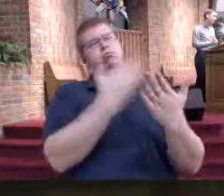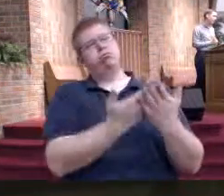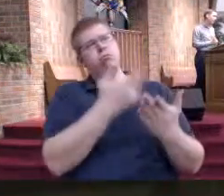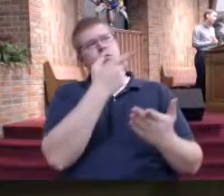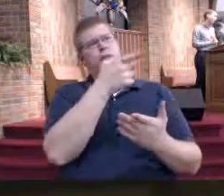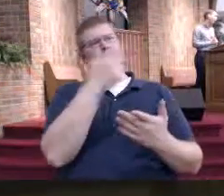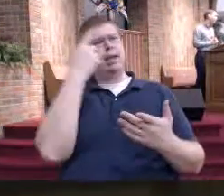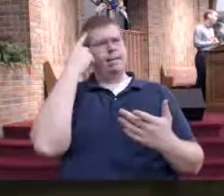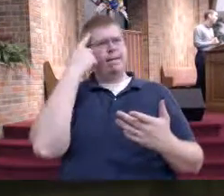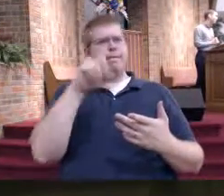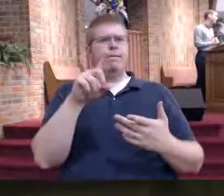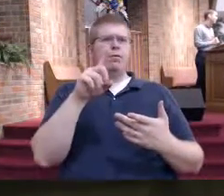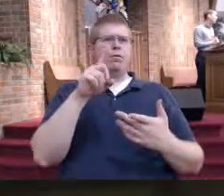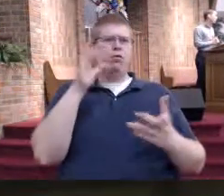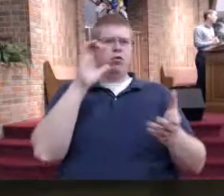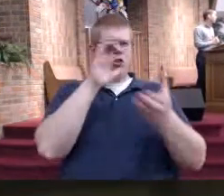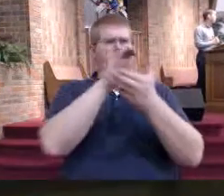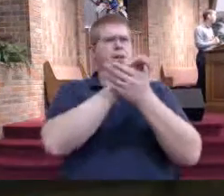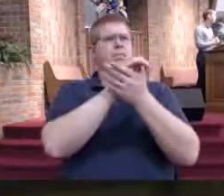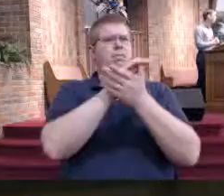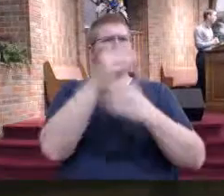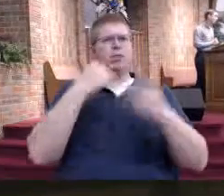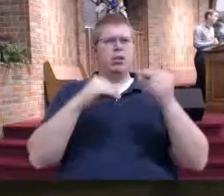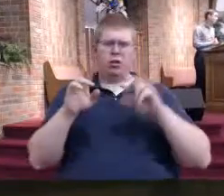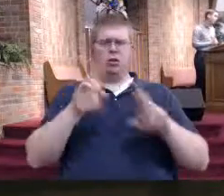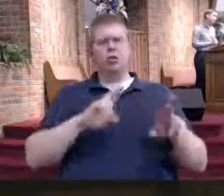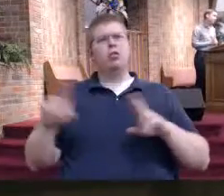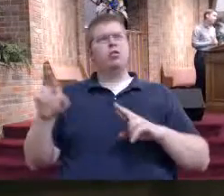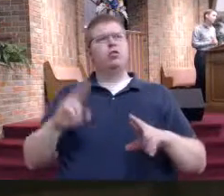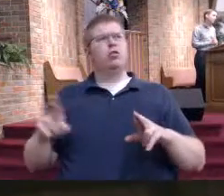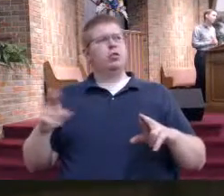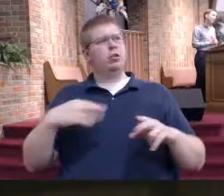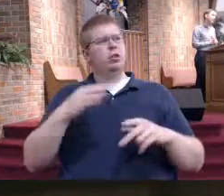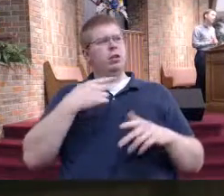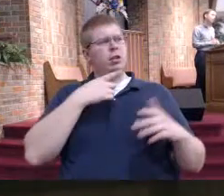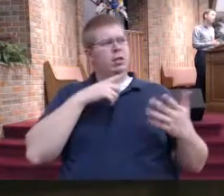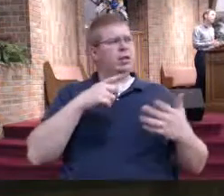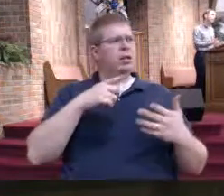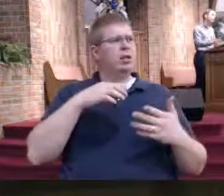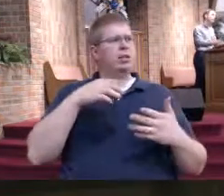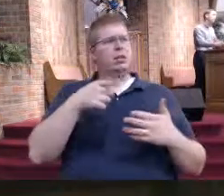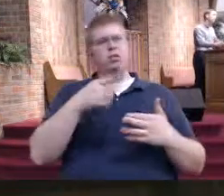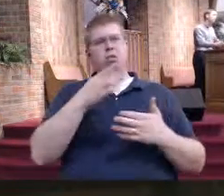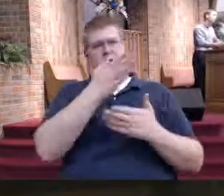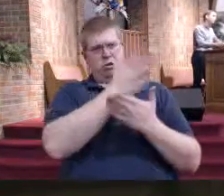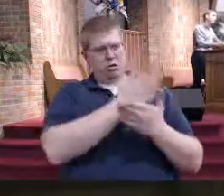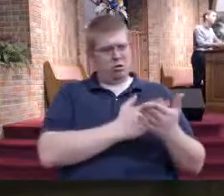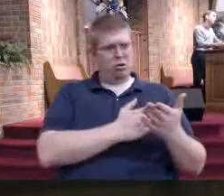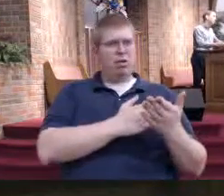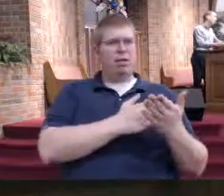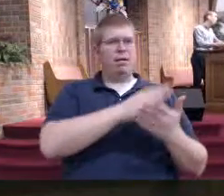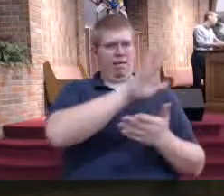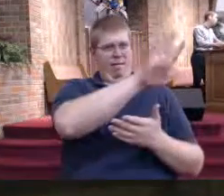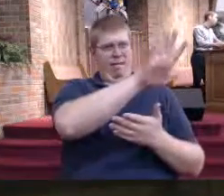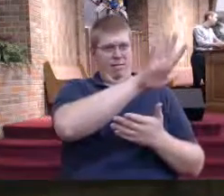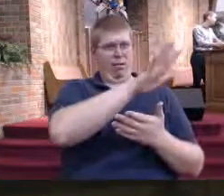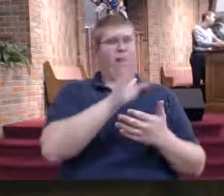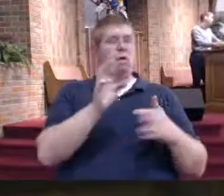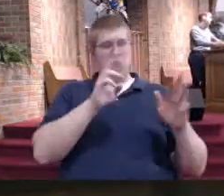the coming of the bridegroom, and of course, five of those women were prepared. They had their lamp